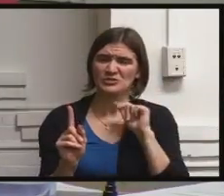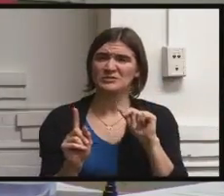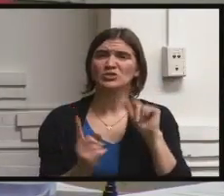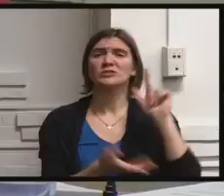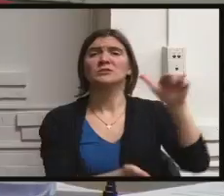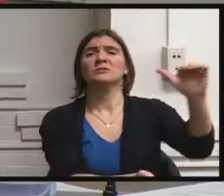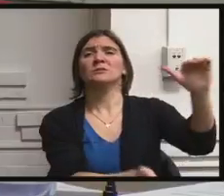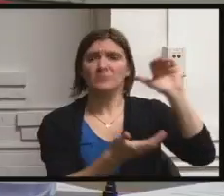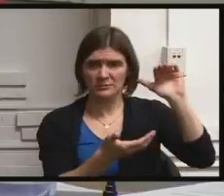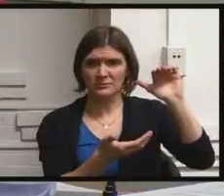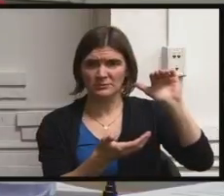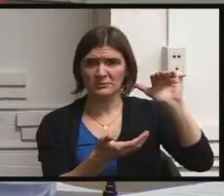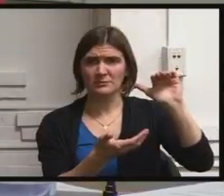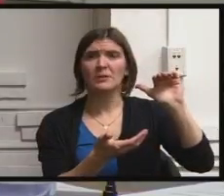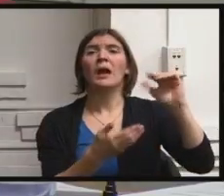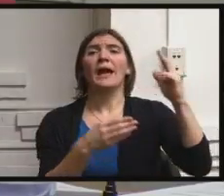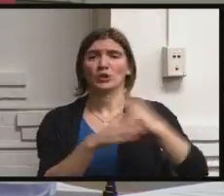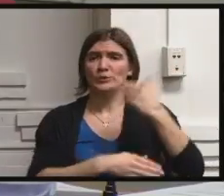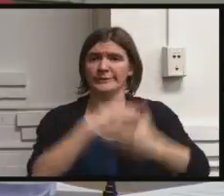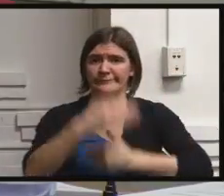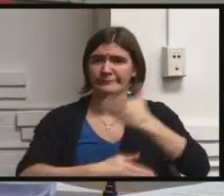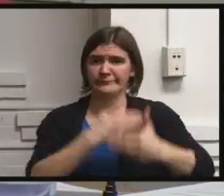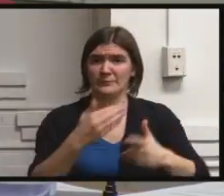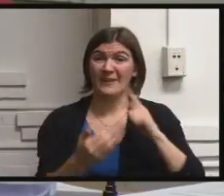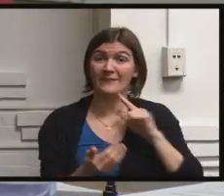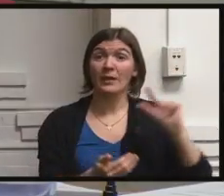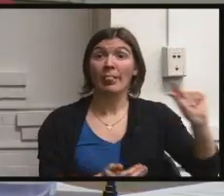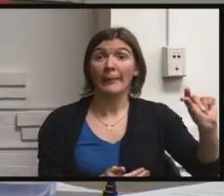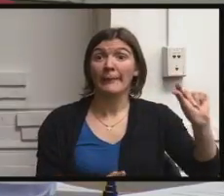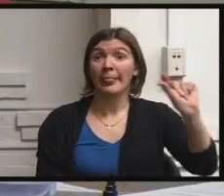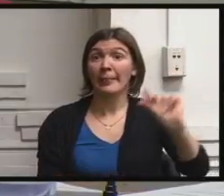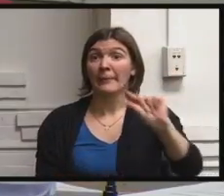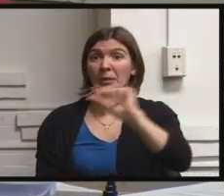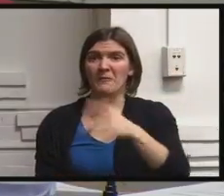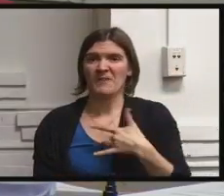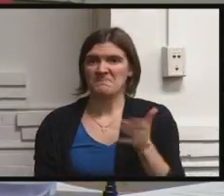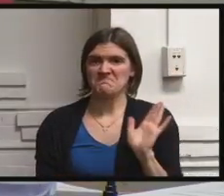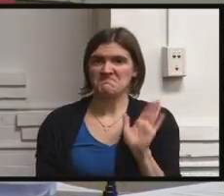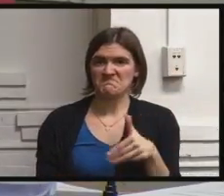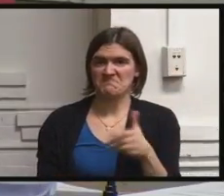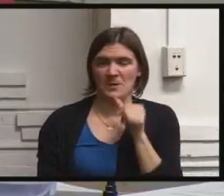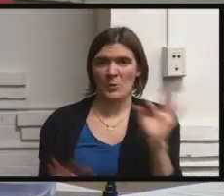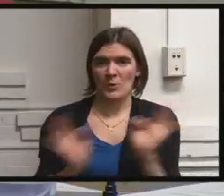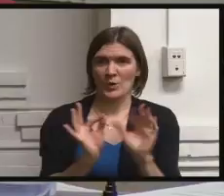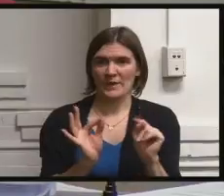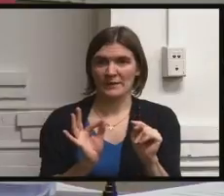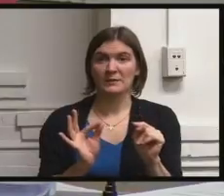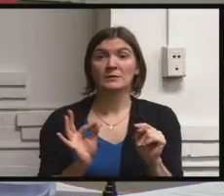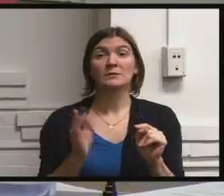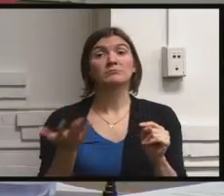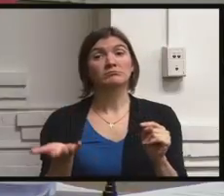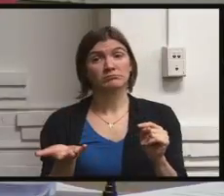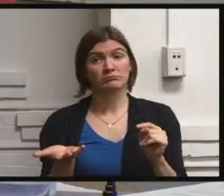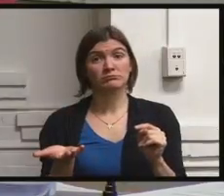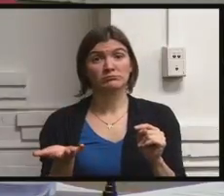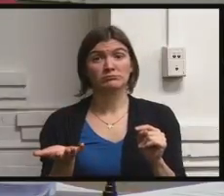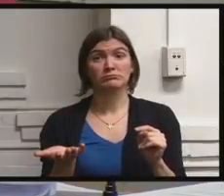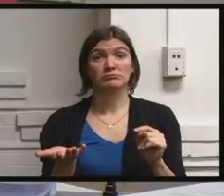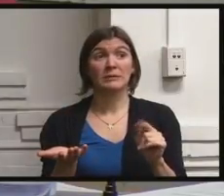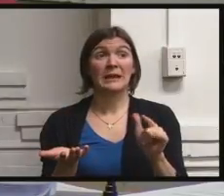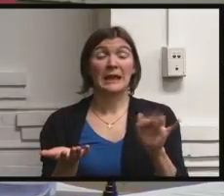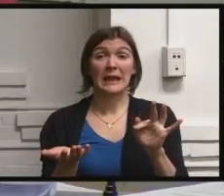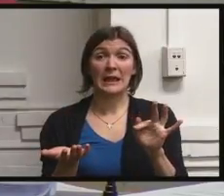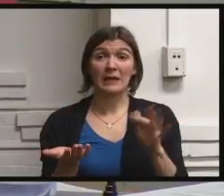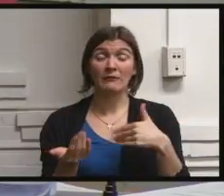to justify holding back these projects. So I mean, I think effectively the revote